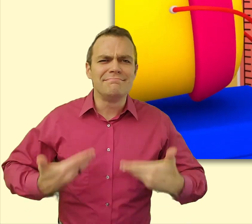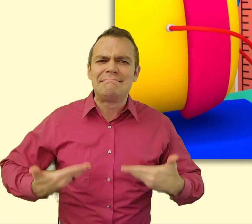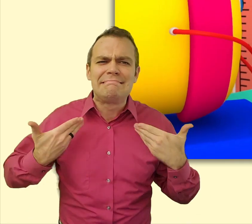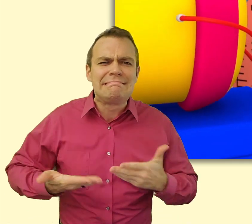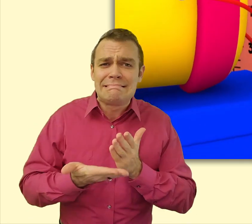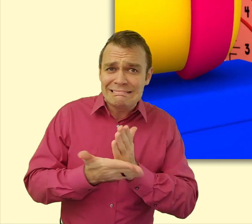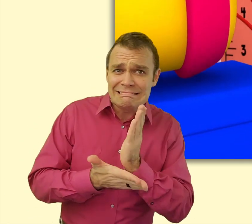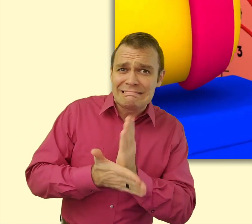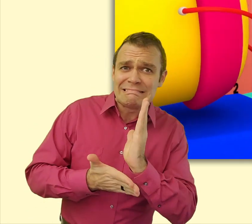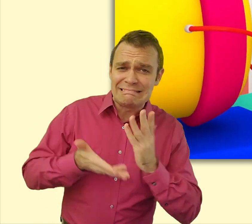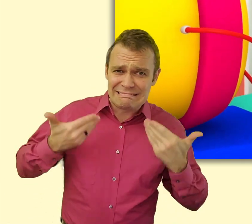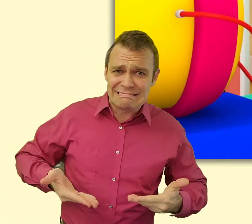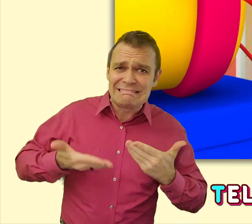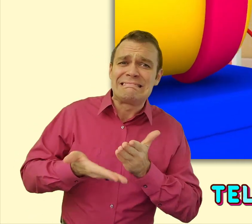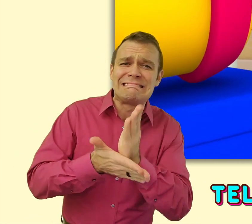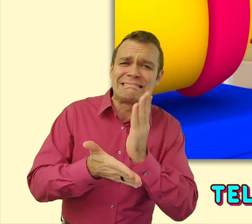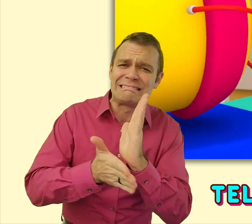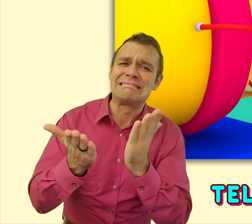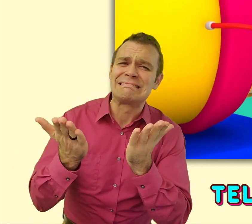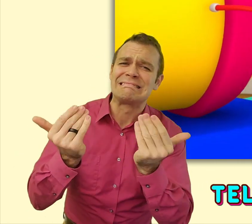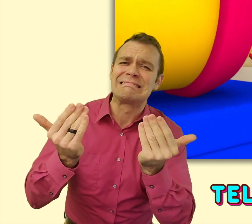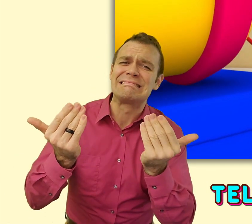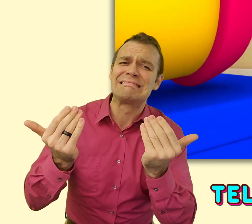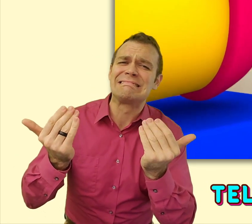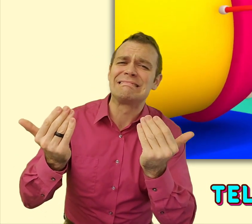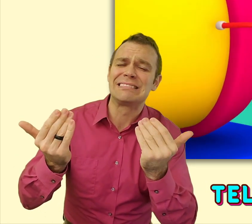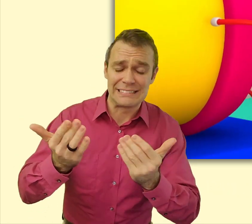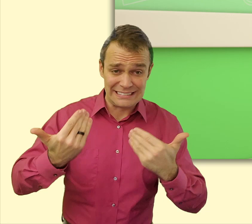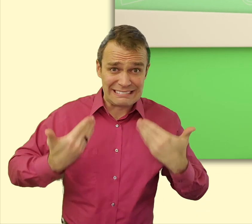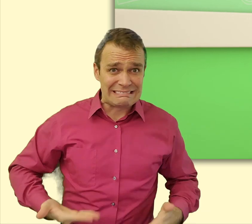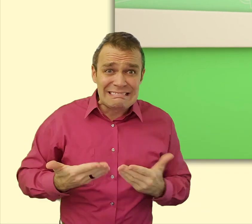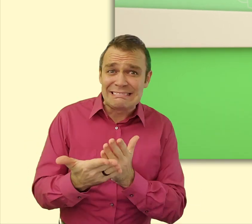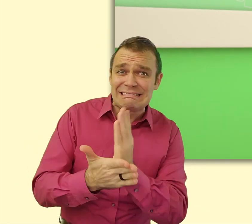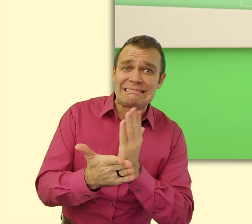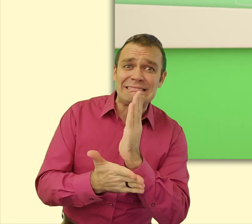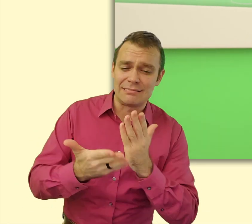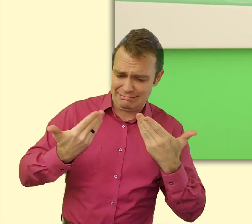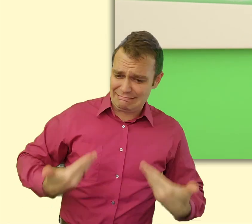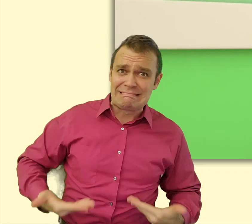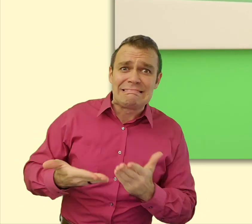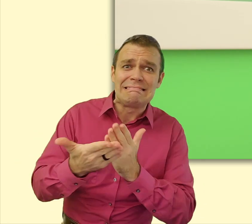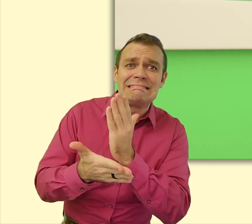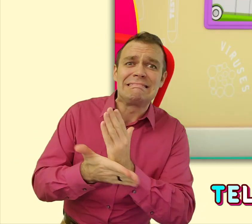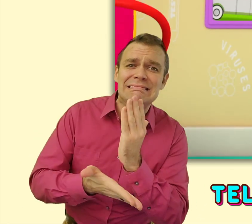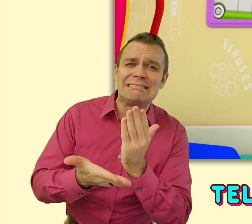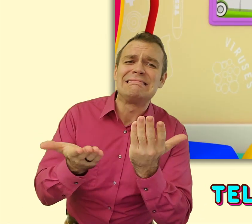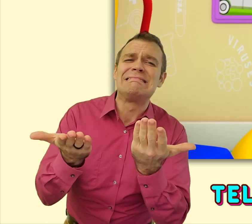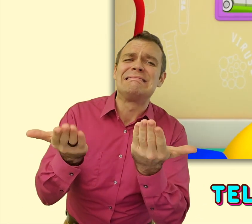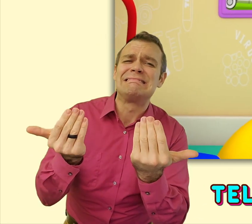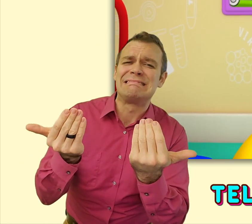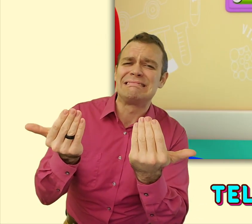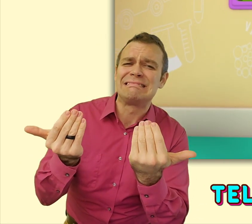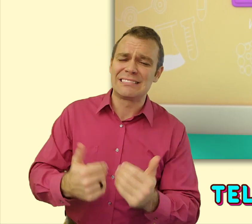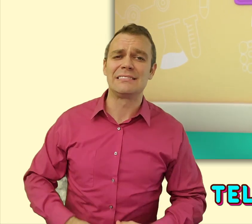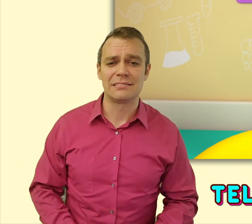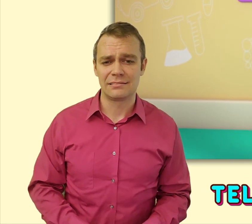How am I? How am I? Tell me, doctor, how am I? How am I? How am I? Tell me,